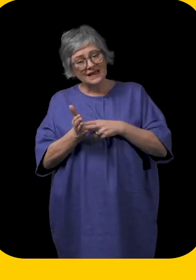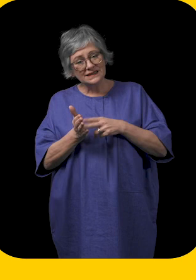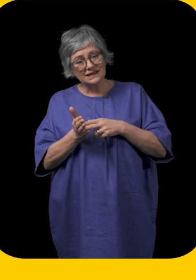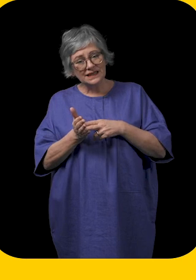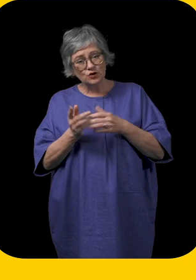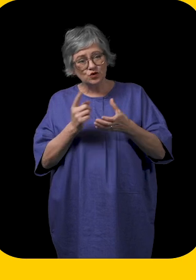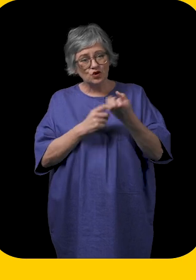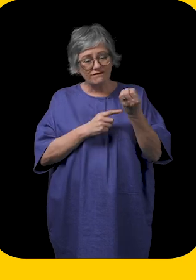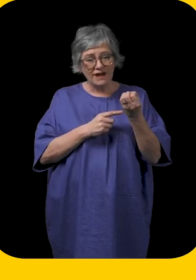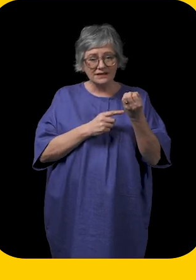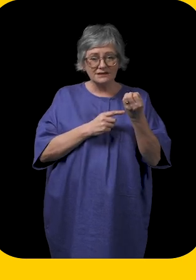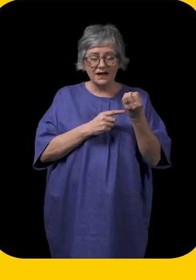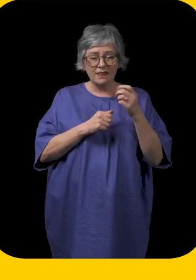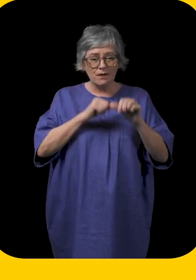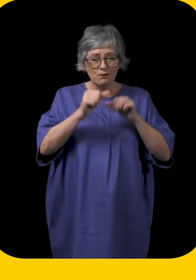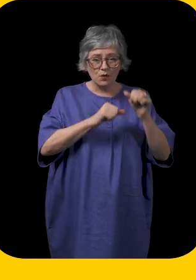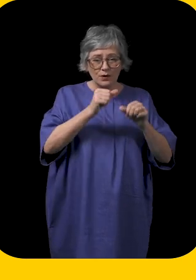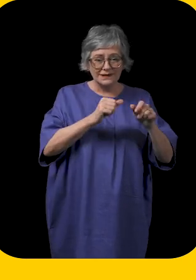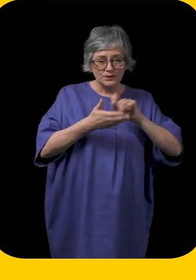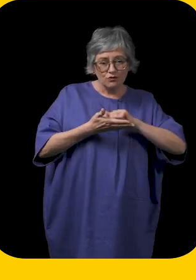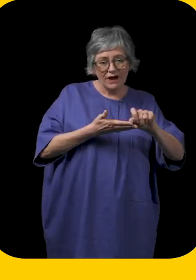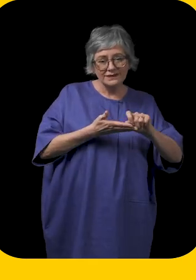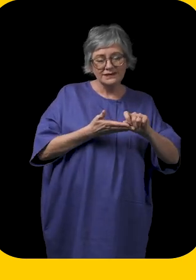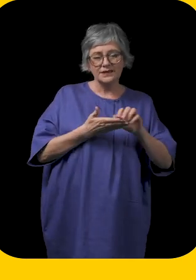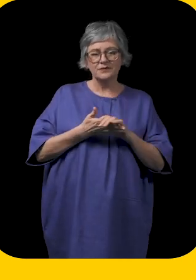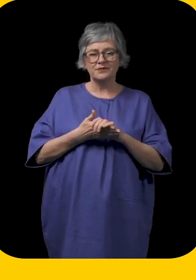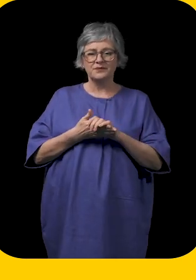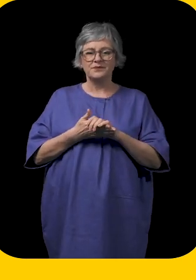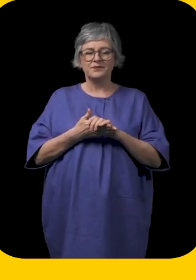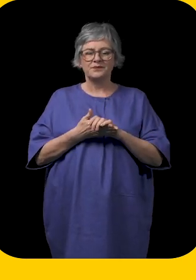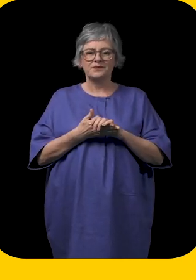Yeah. Nadine, how would you find? Do you find it a cathartic process writing?